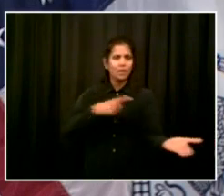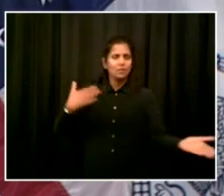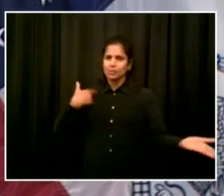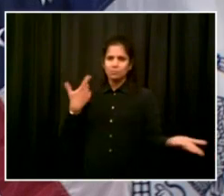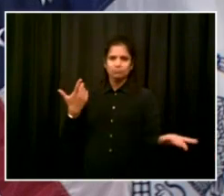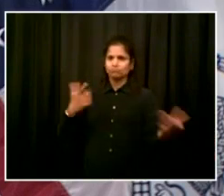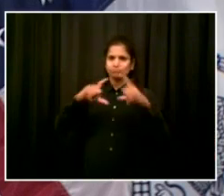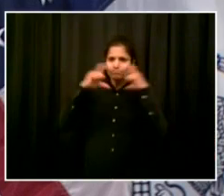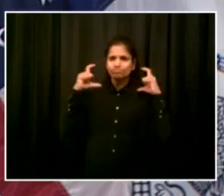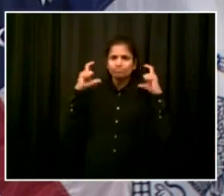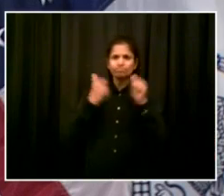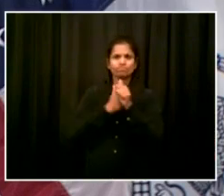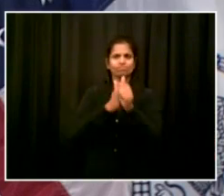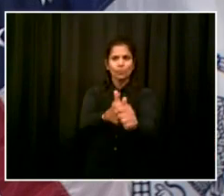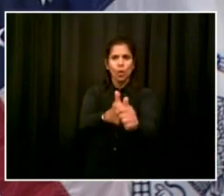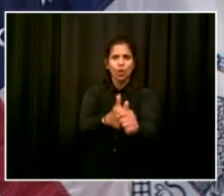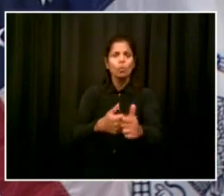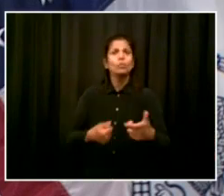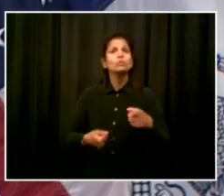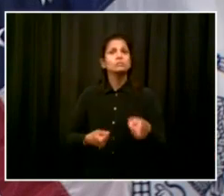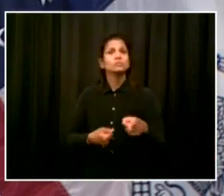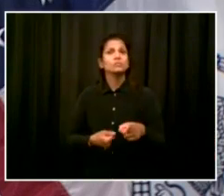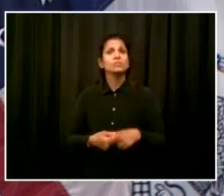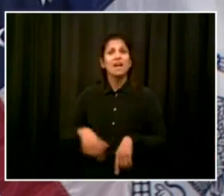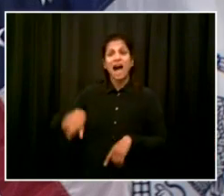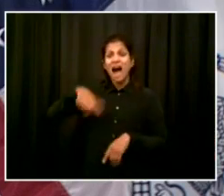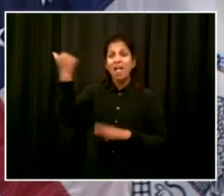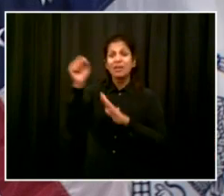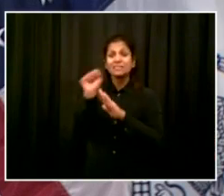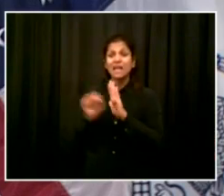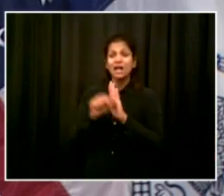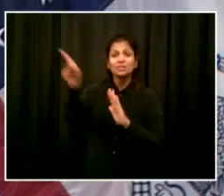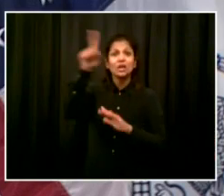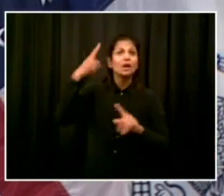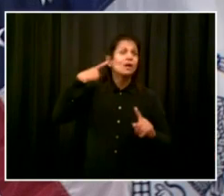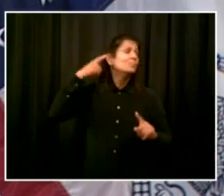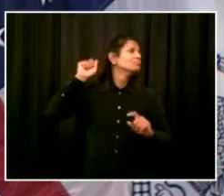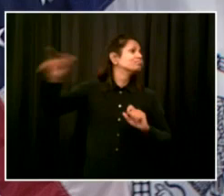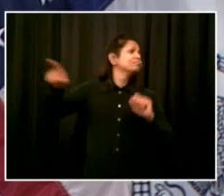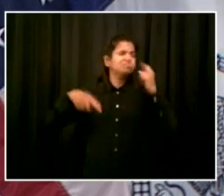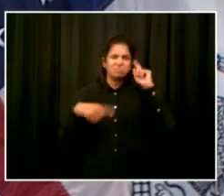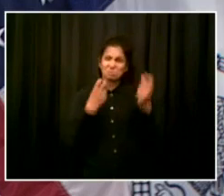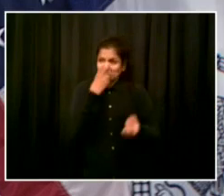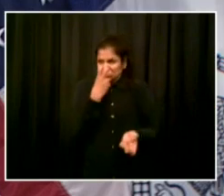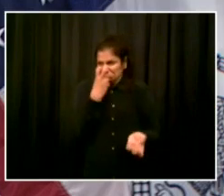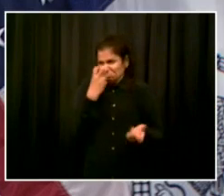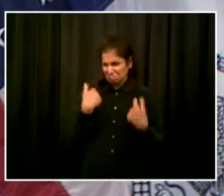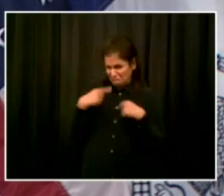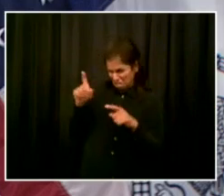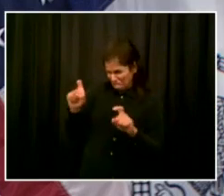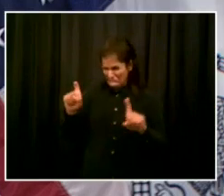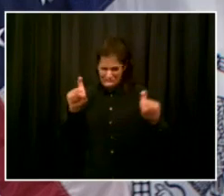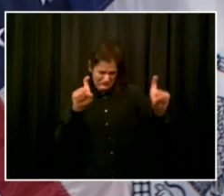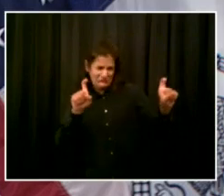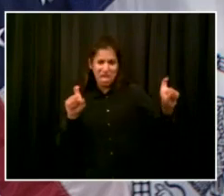obviously don't know the power and the passion of New Yorkers, and you don't know what New Yorkers are capable of if you doubt